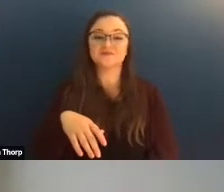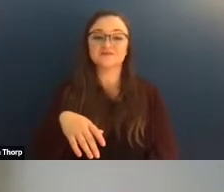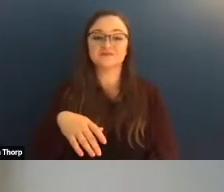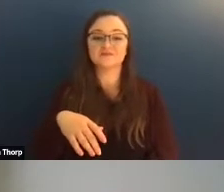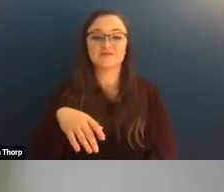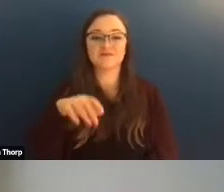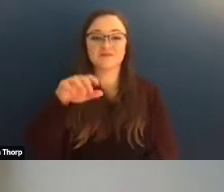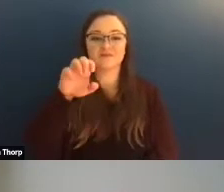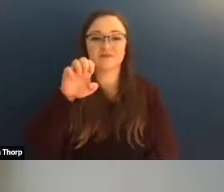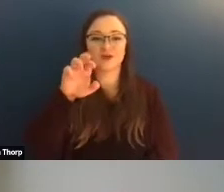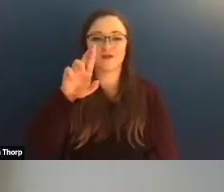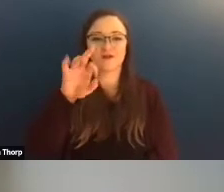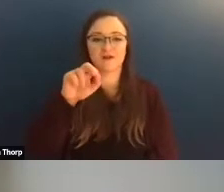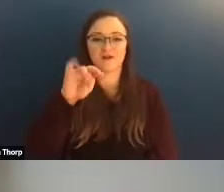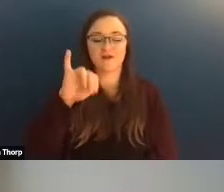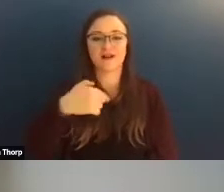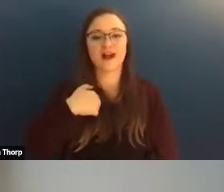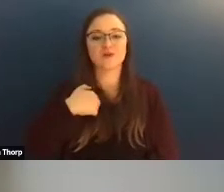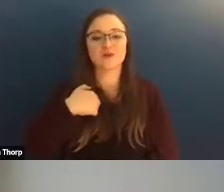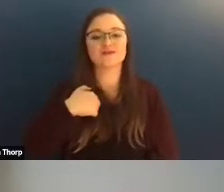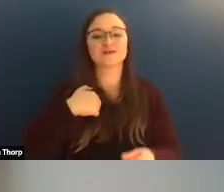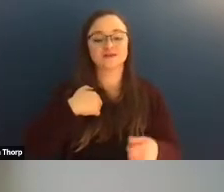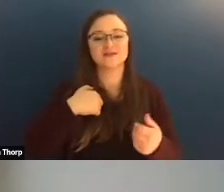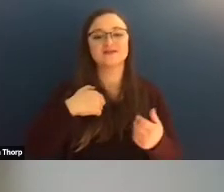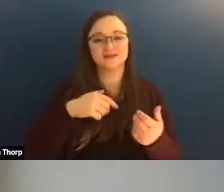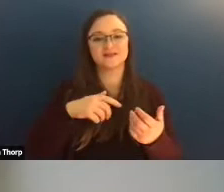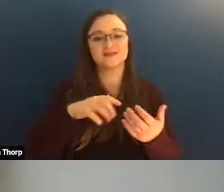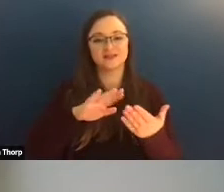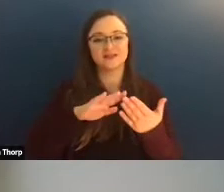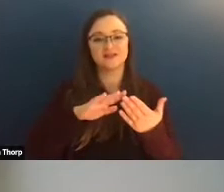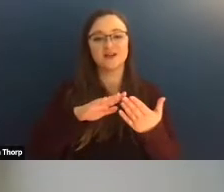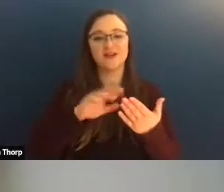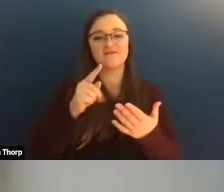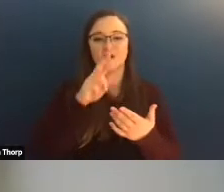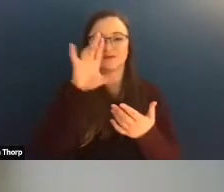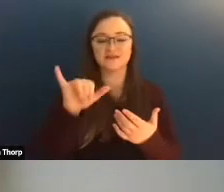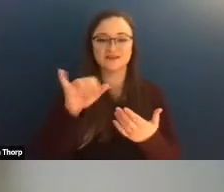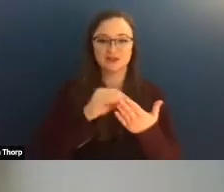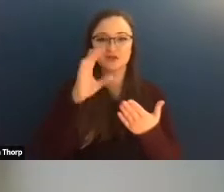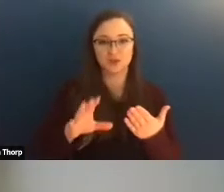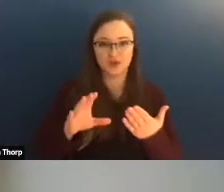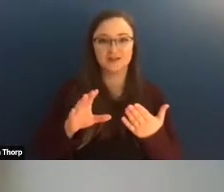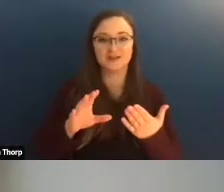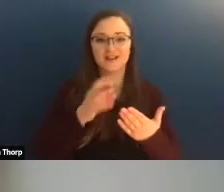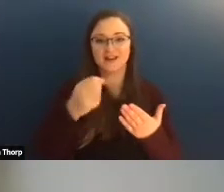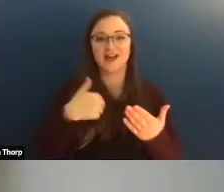College, Maryland. And through Community College Day, NIH Community College Day, so